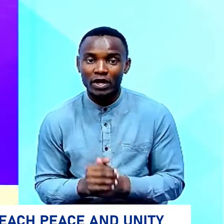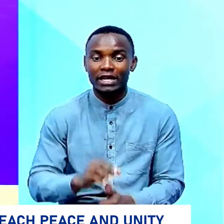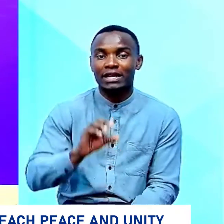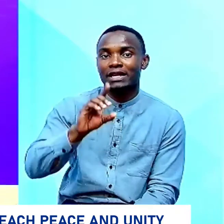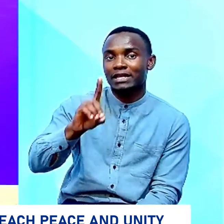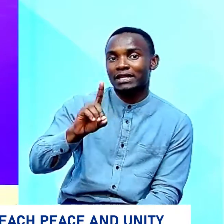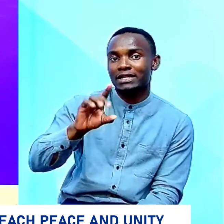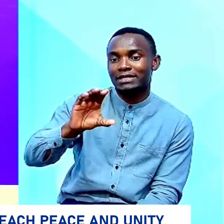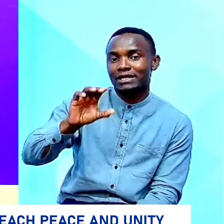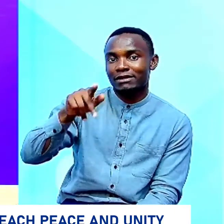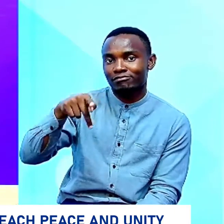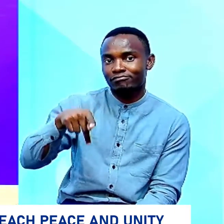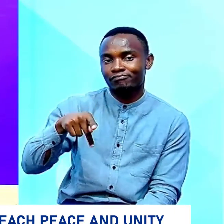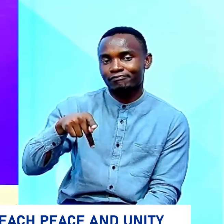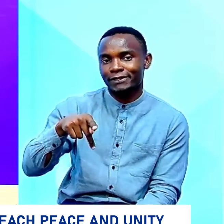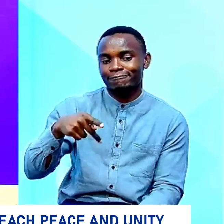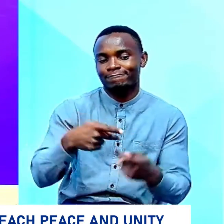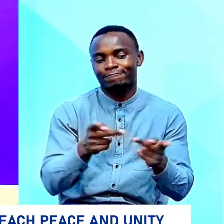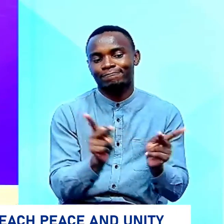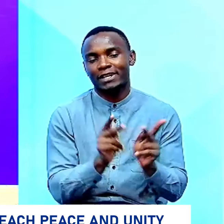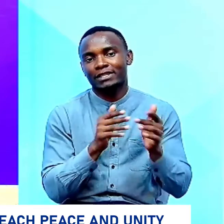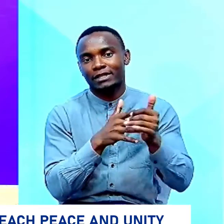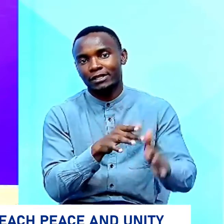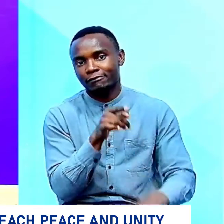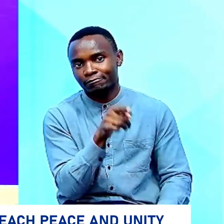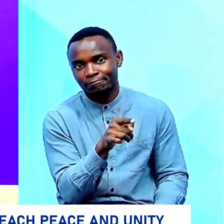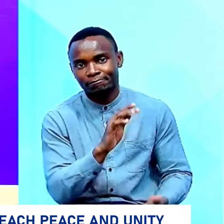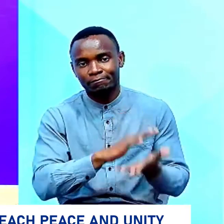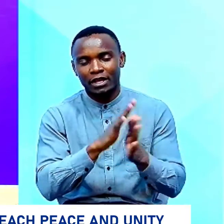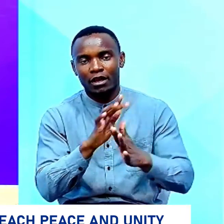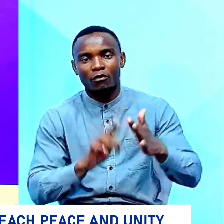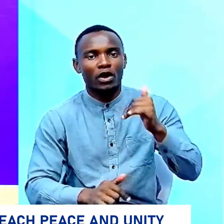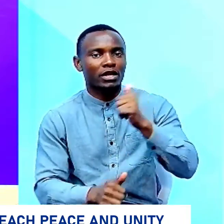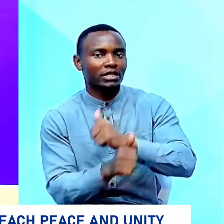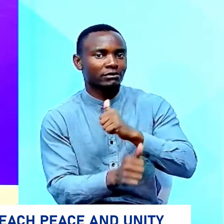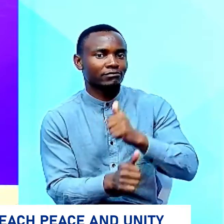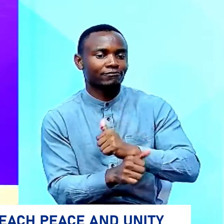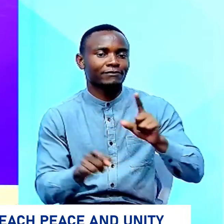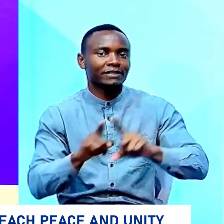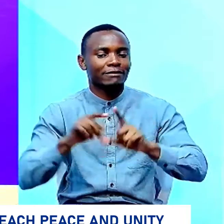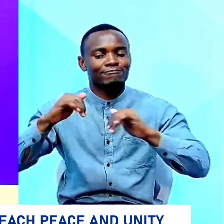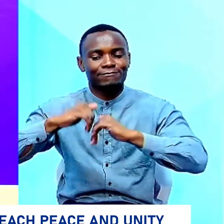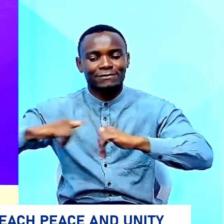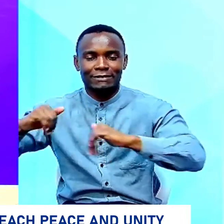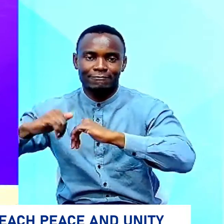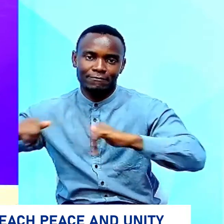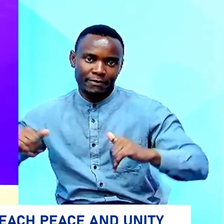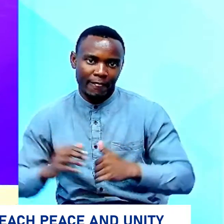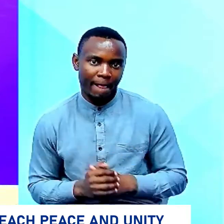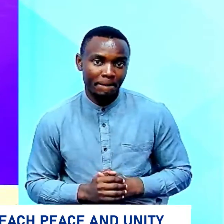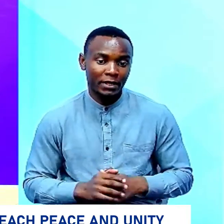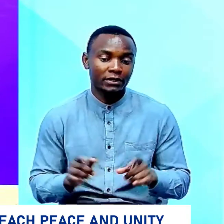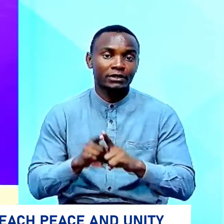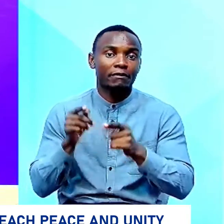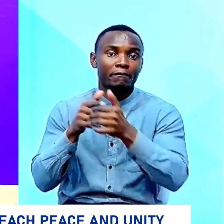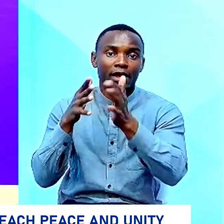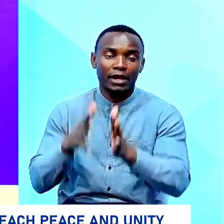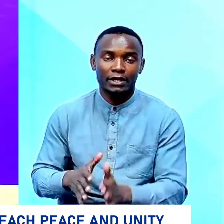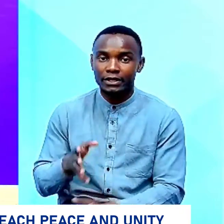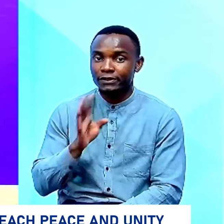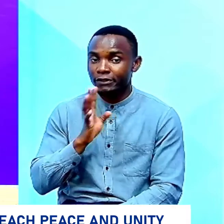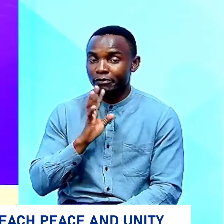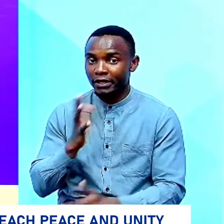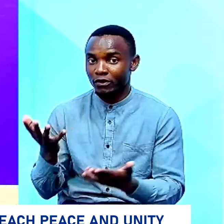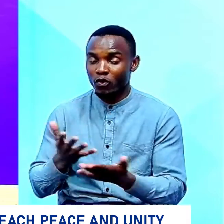DCP party leader has become so dangerous and divisive. The leaders were speaking to the church